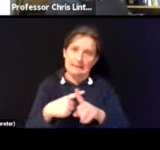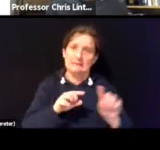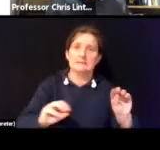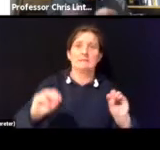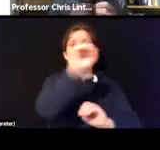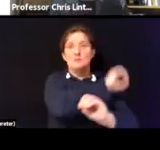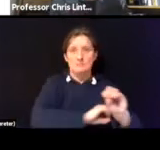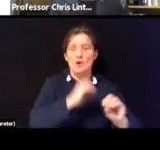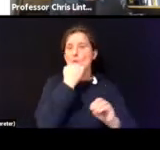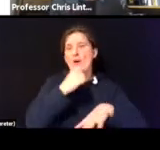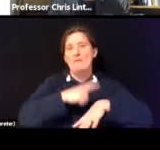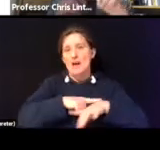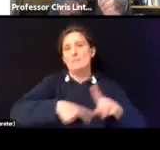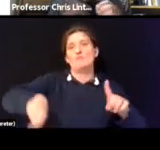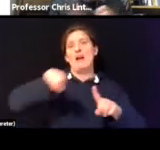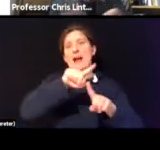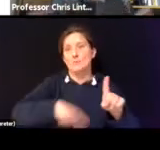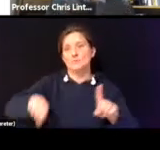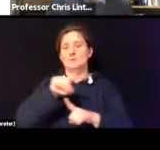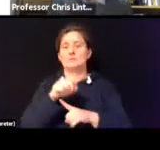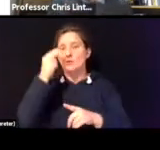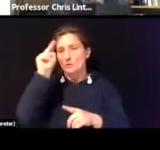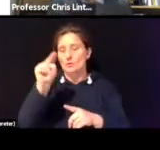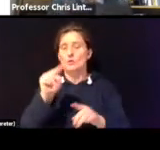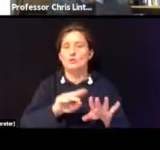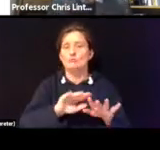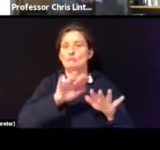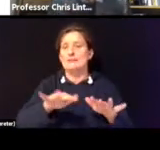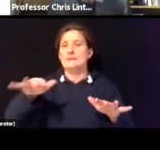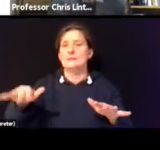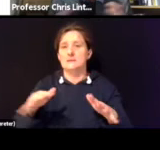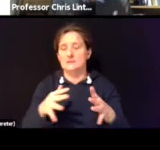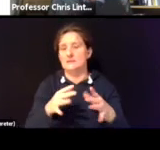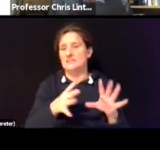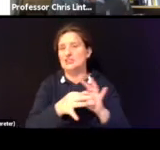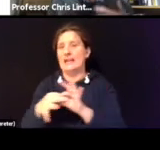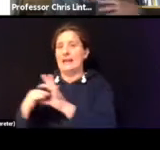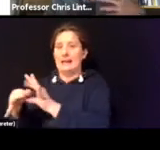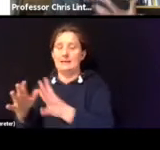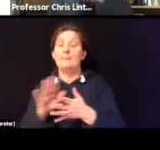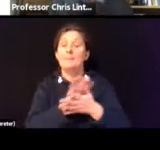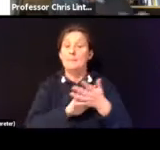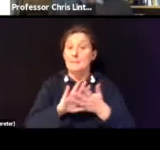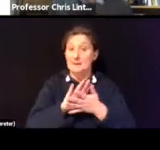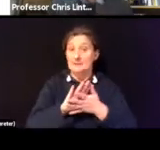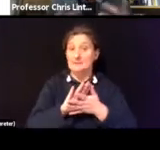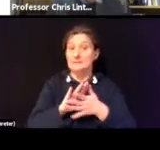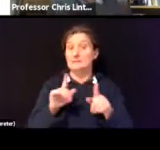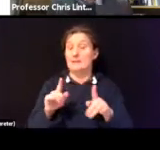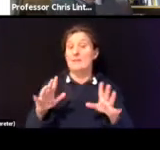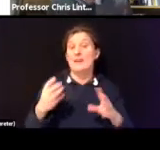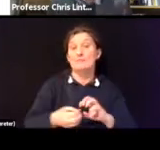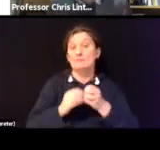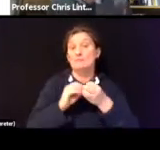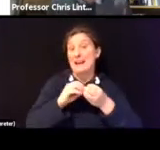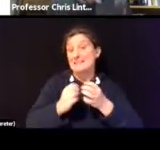together. It's what's called a resonant chain that tells us that these planets formed together and they've